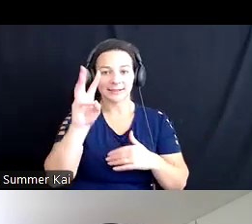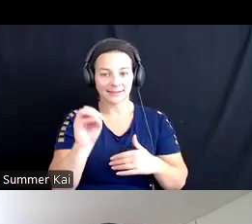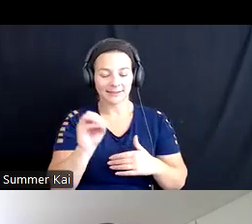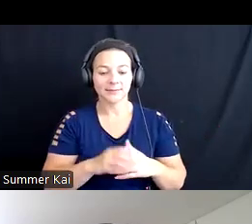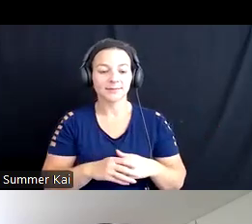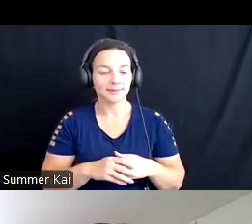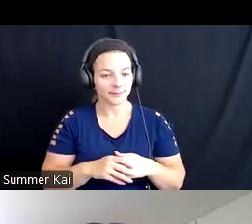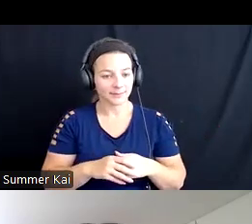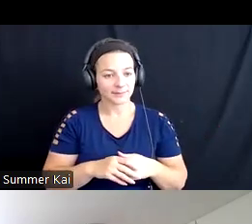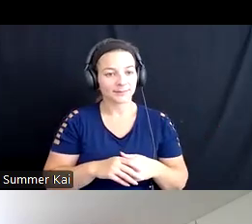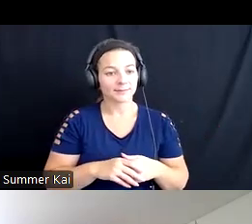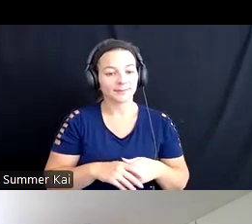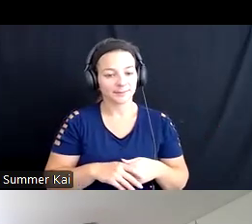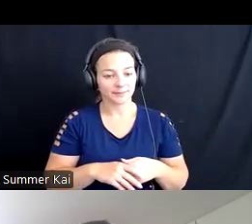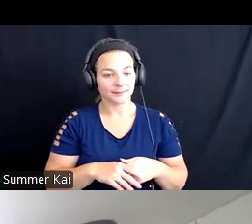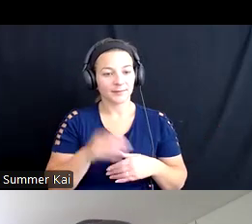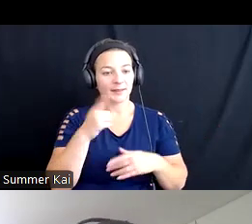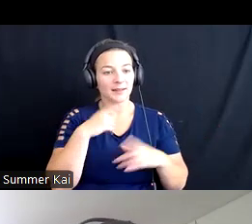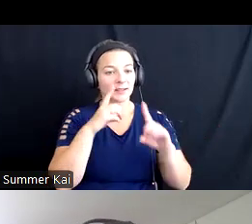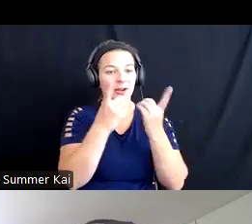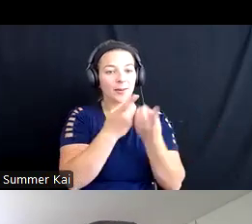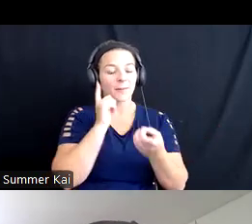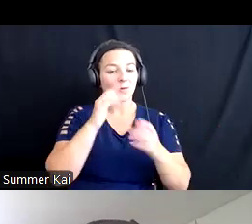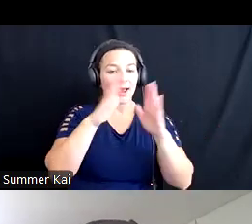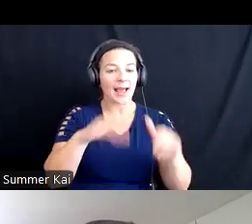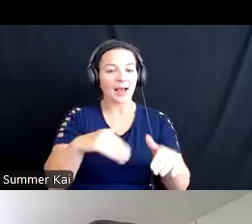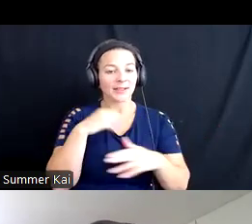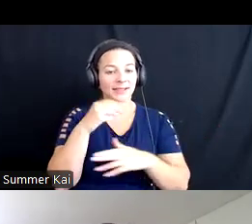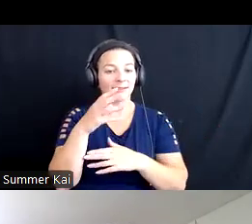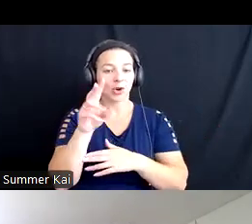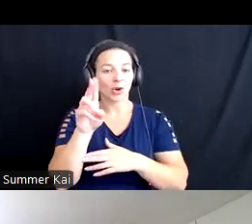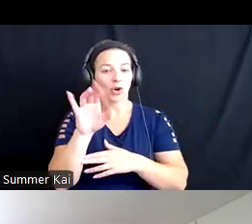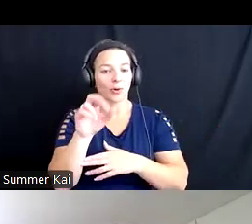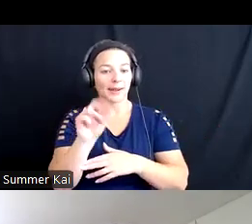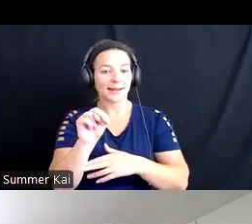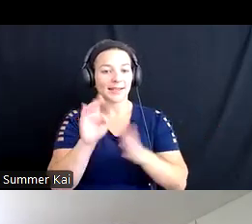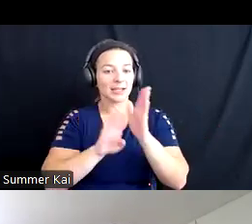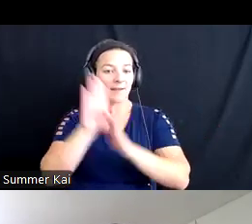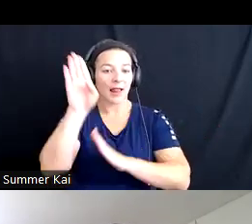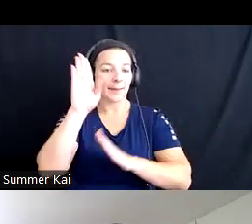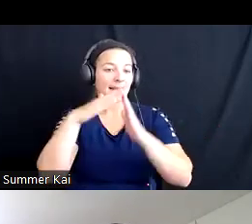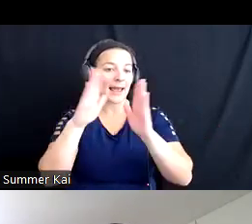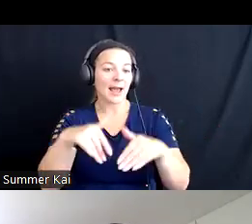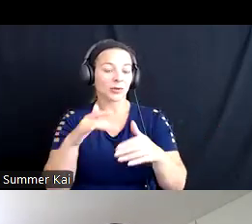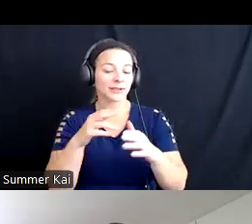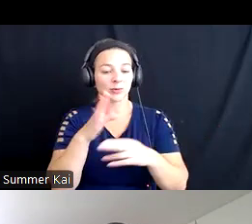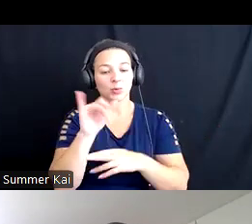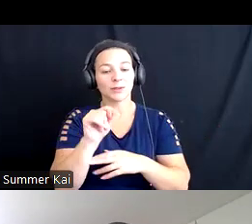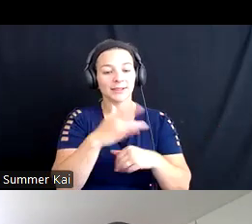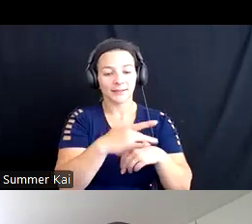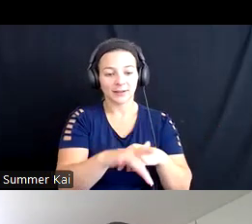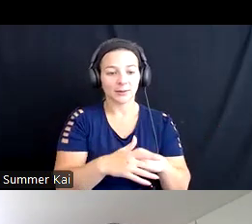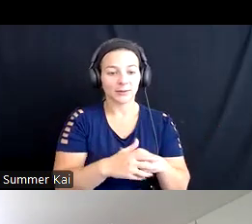The section is the Department of Housing and Urban Development housing units. Shows again additional links for